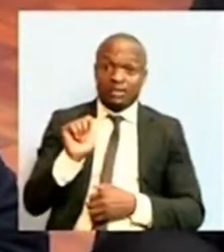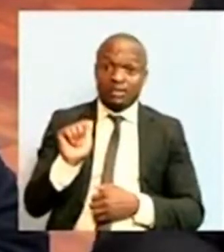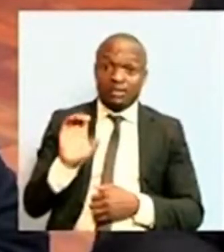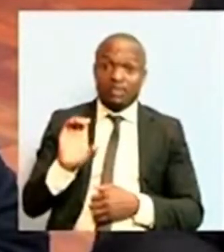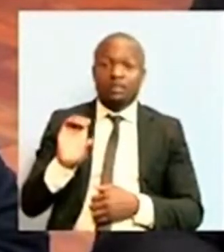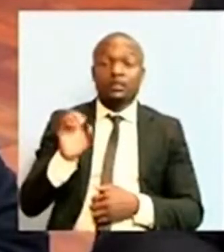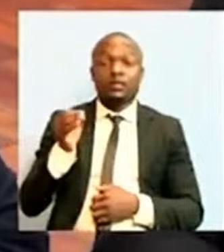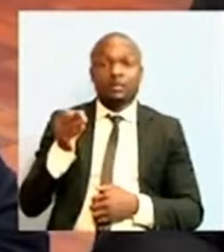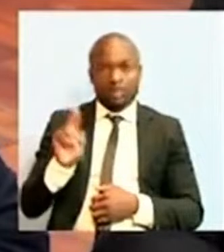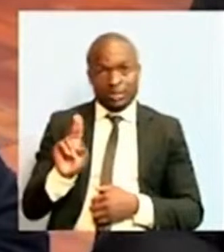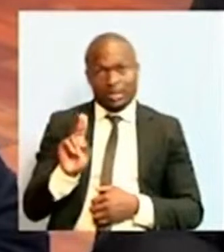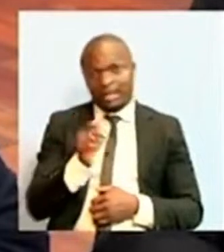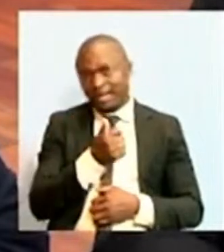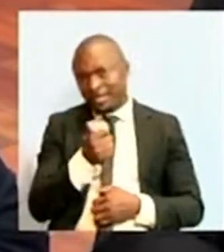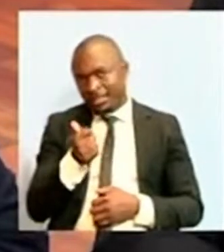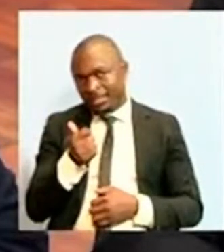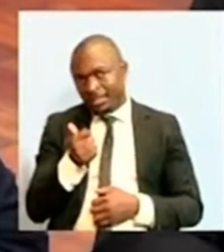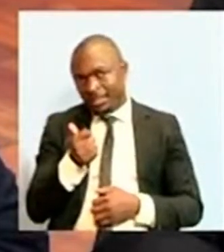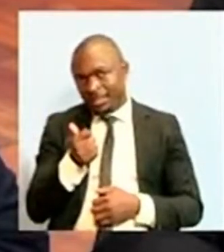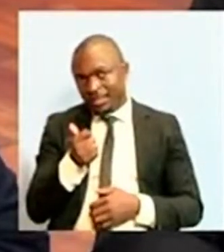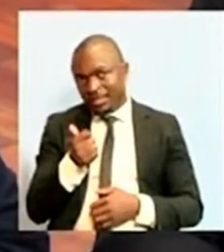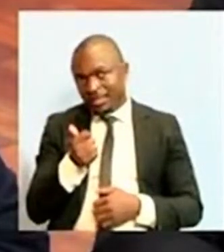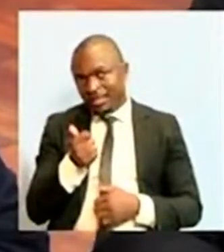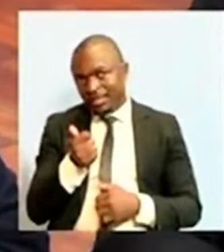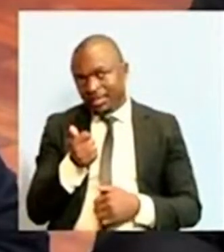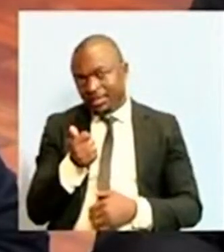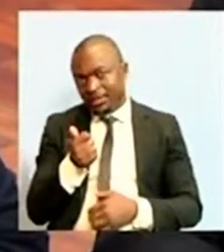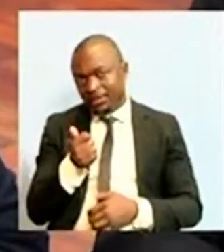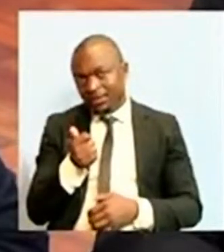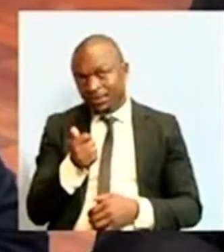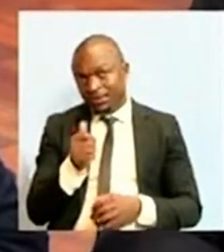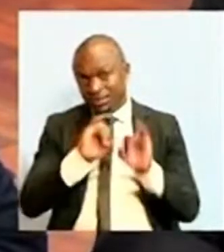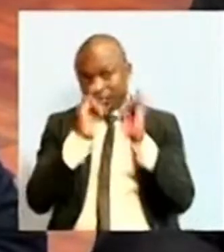LASIF, and other institutions amounting to